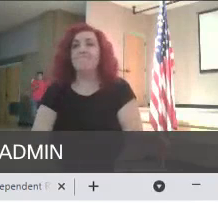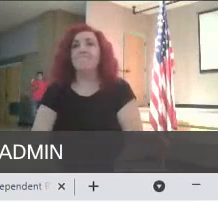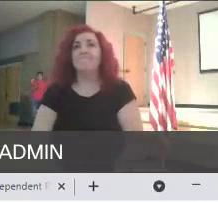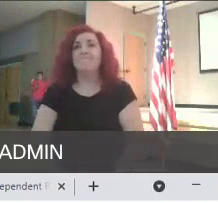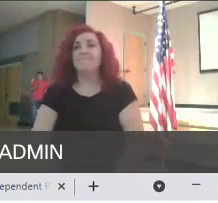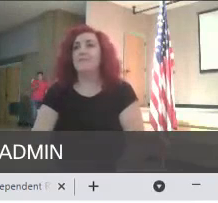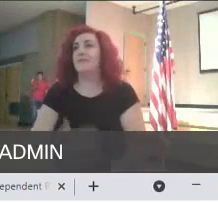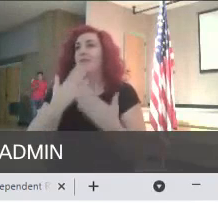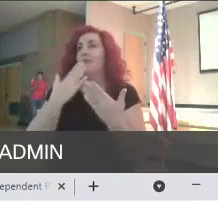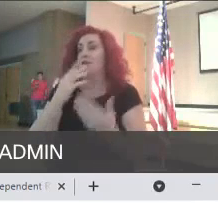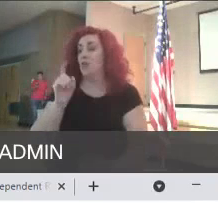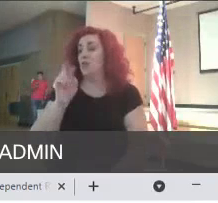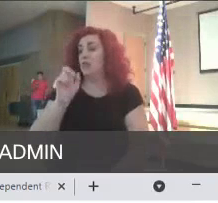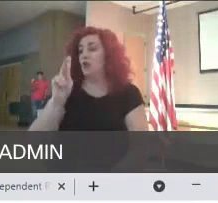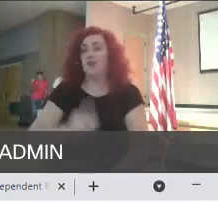Thank you, Derek.